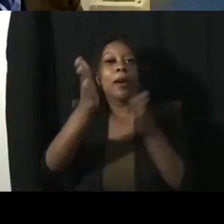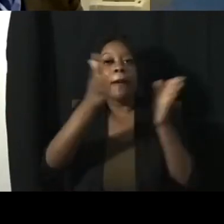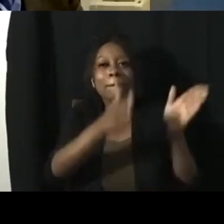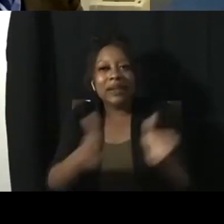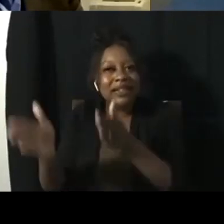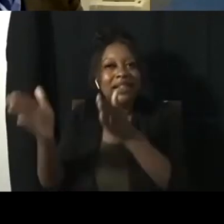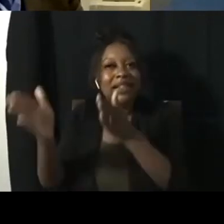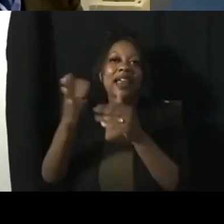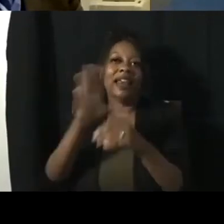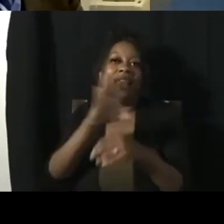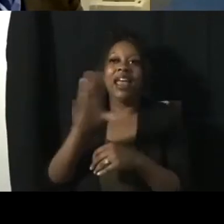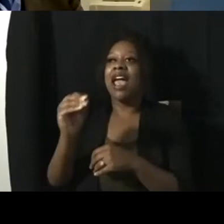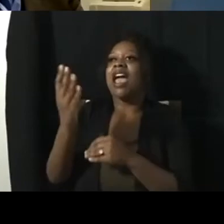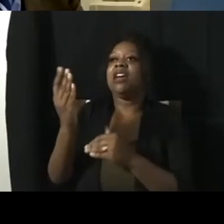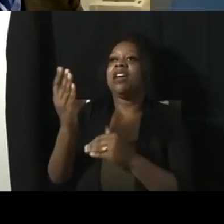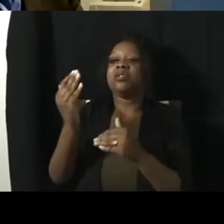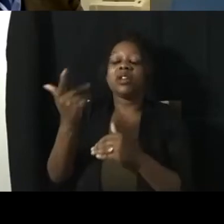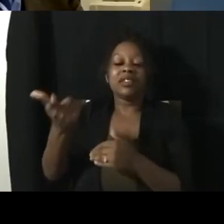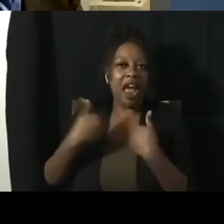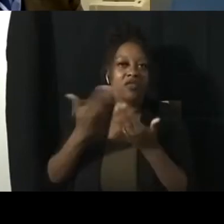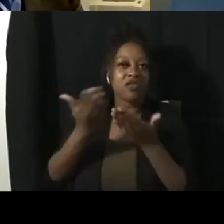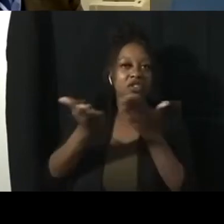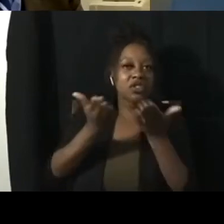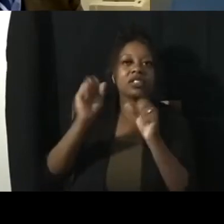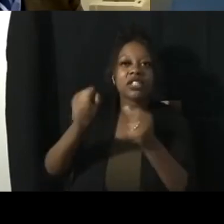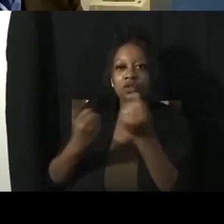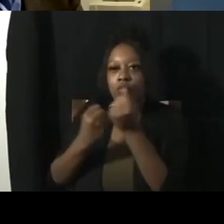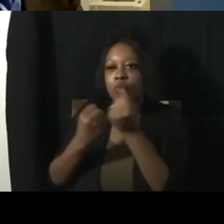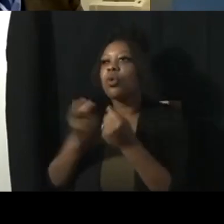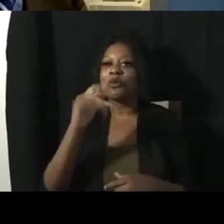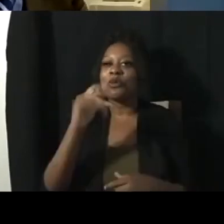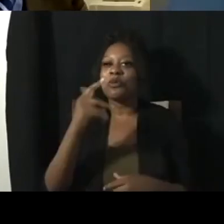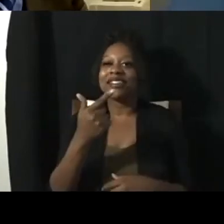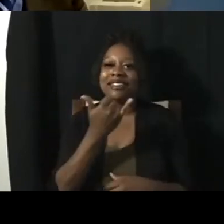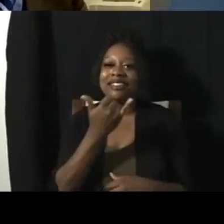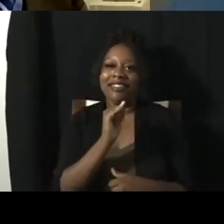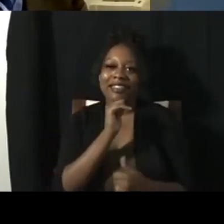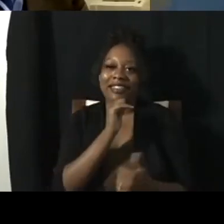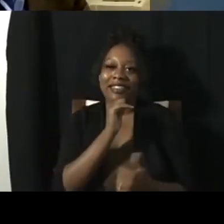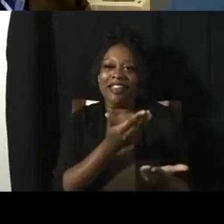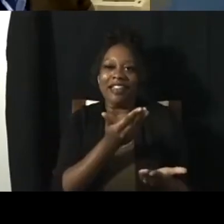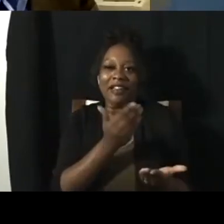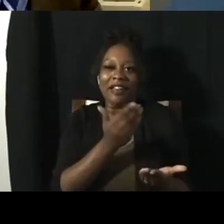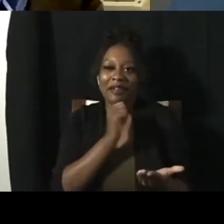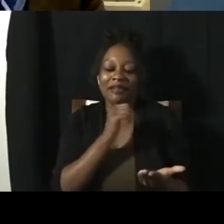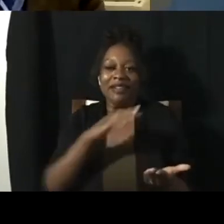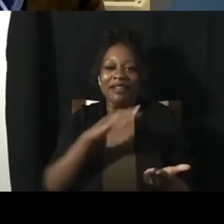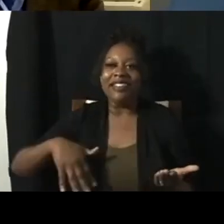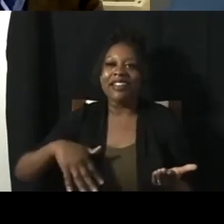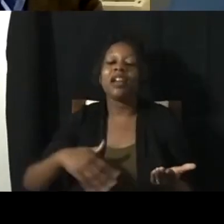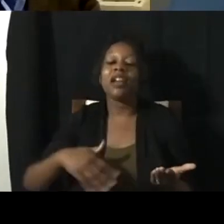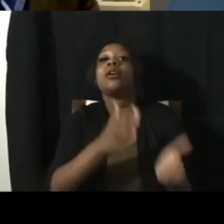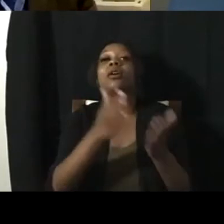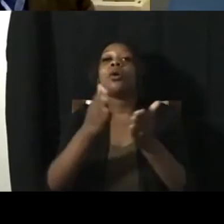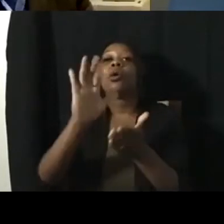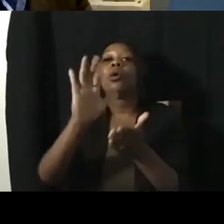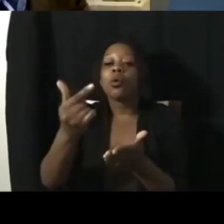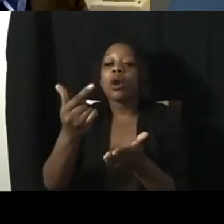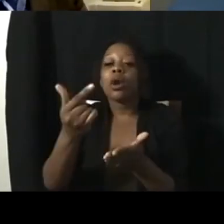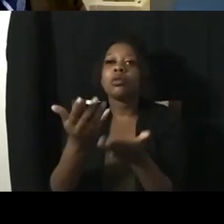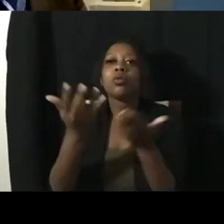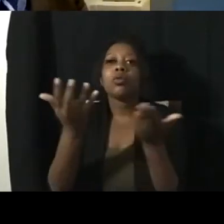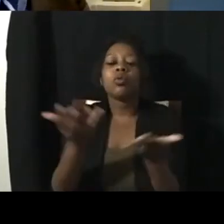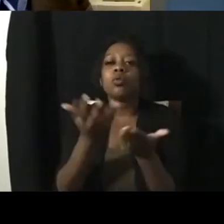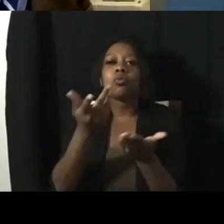and supports that can help you as you pursue that career. Craig. Again, that question, what advice would you give to a job seeker with a disability